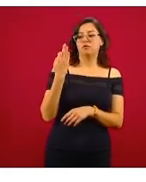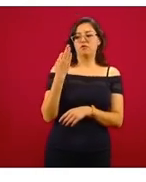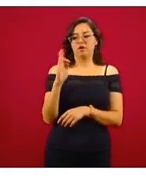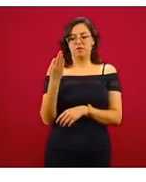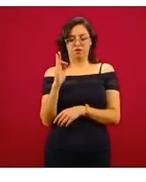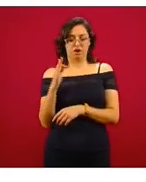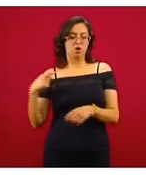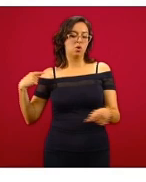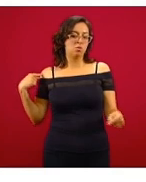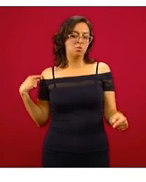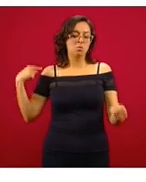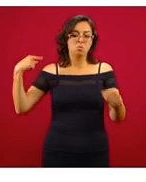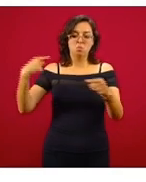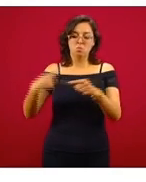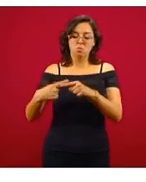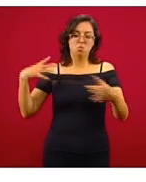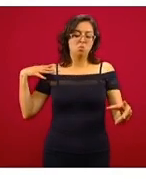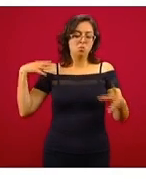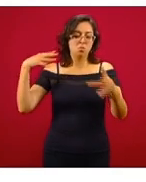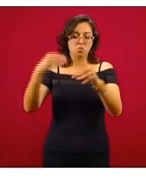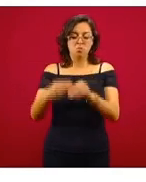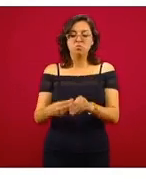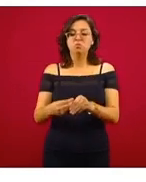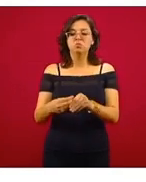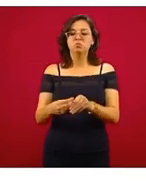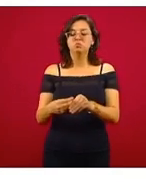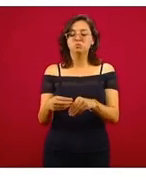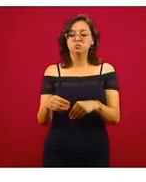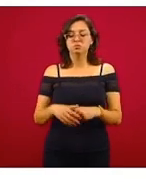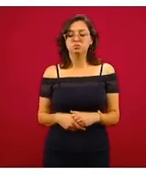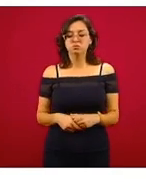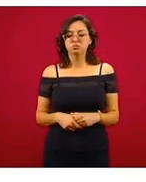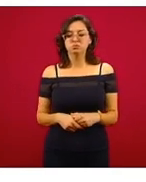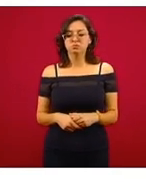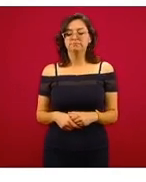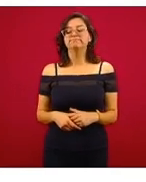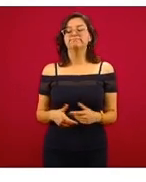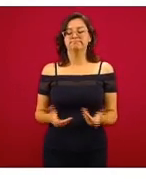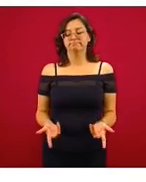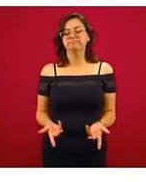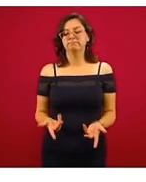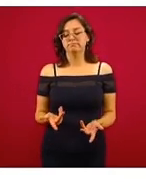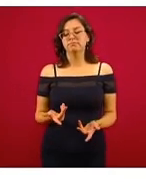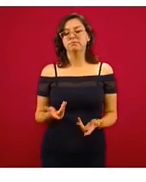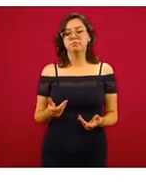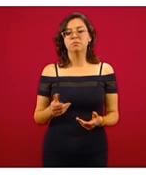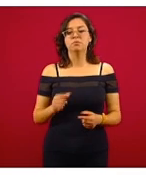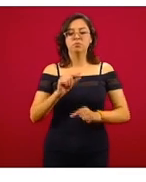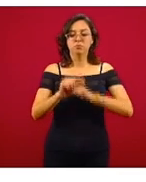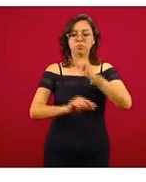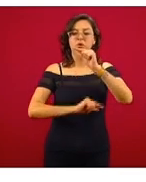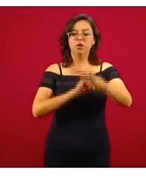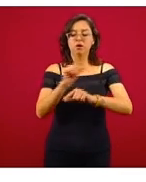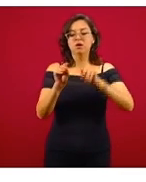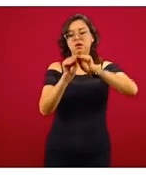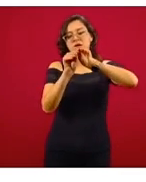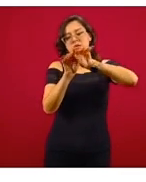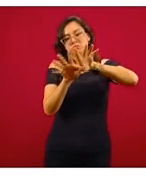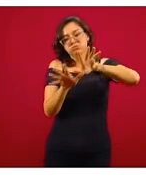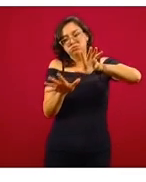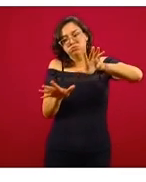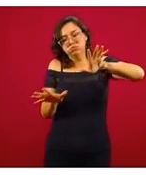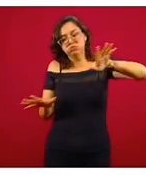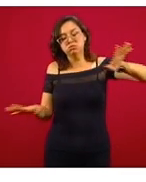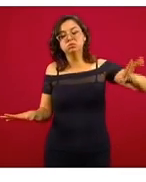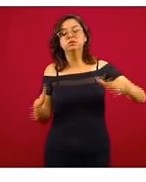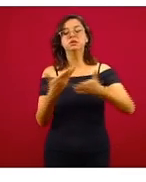These 24,905 cases, and how are they distributed per state within the country. Of